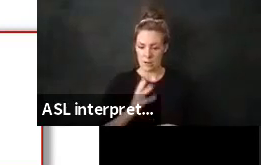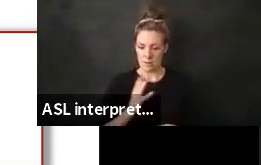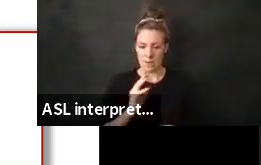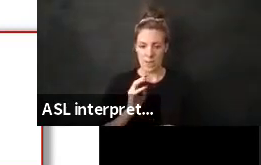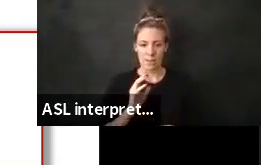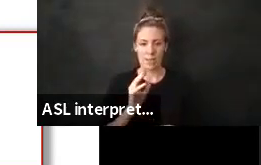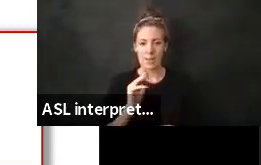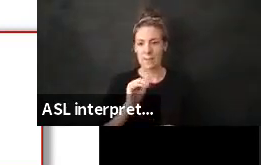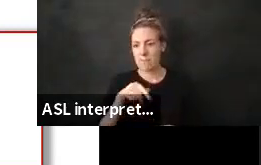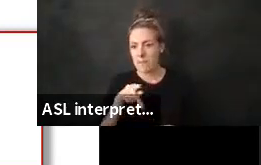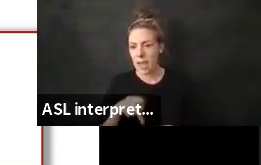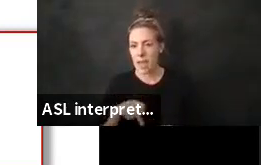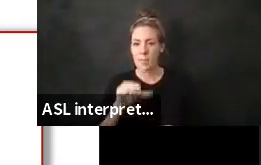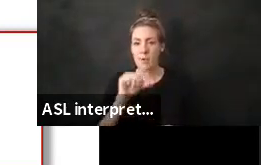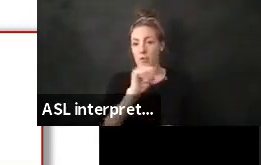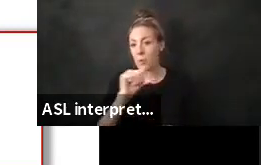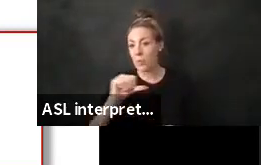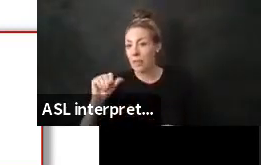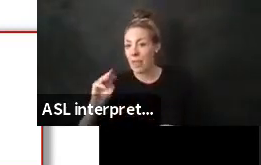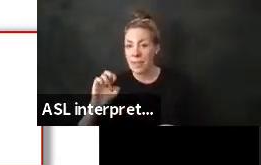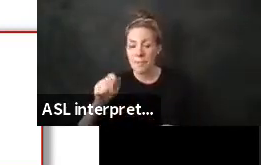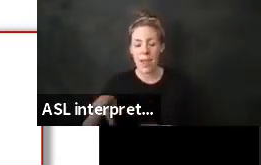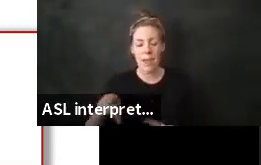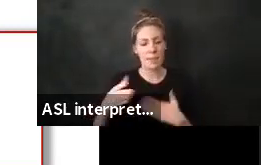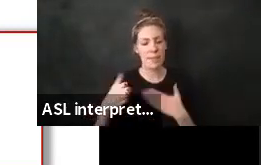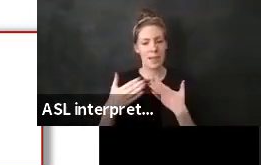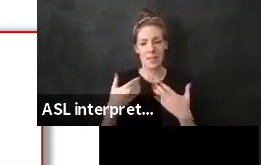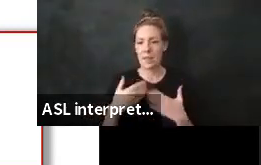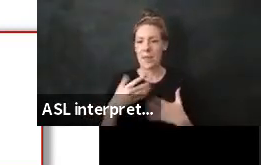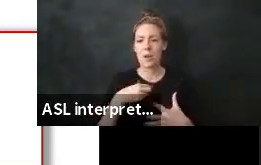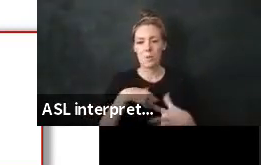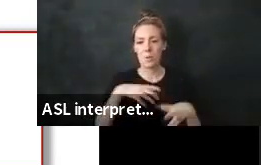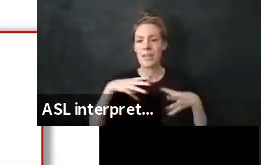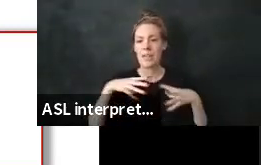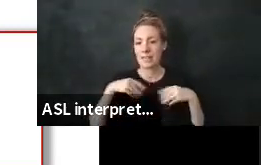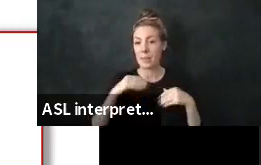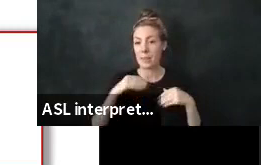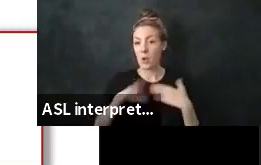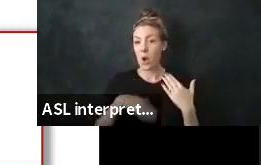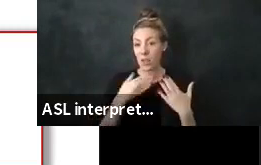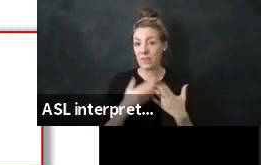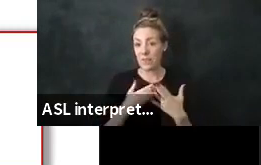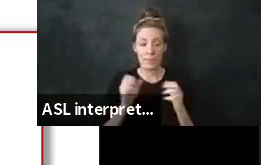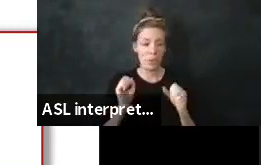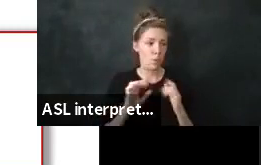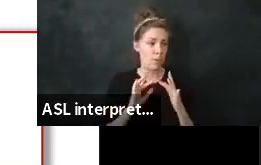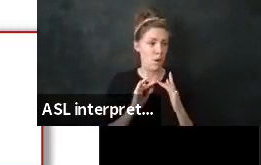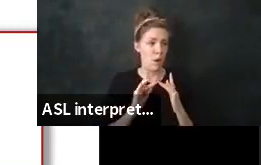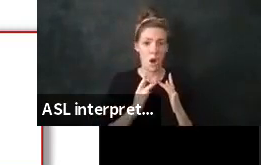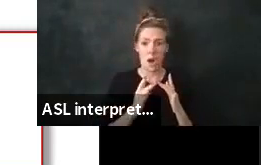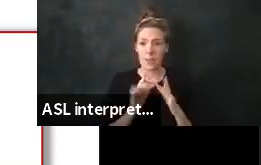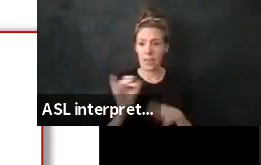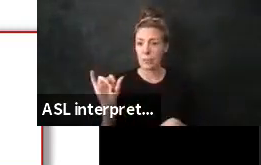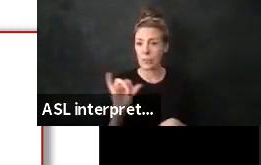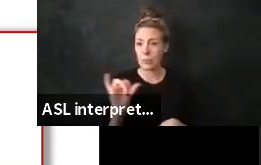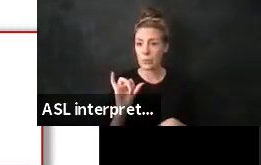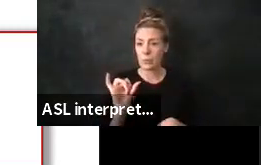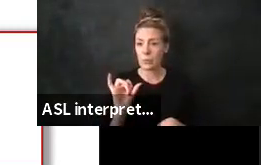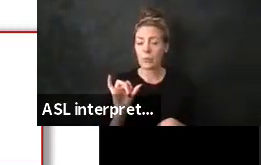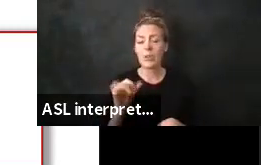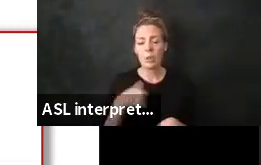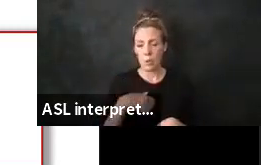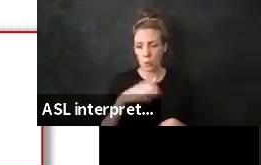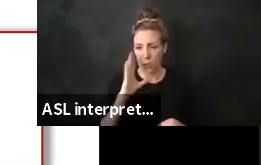map, use one of our maps that we provided in the toolkits, or you've used one of our online tools, it doesn't matter how you've submitted it, we